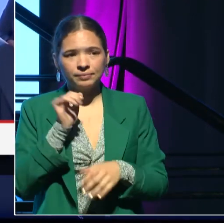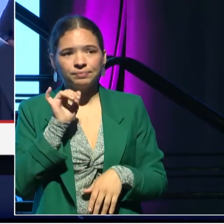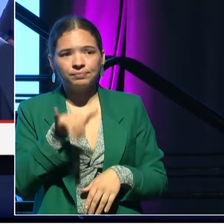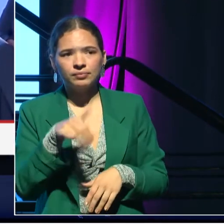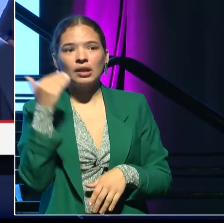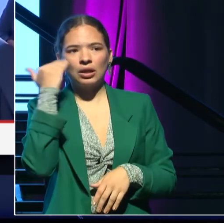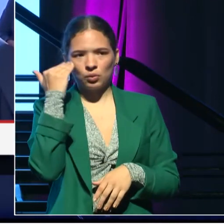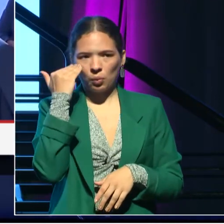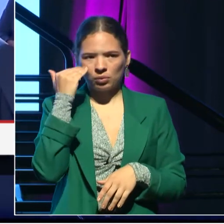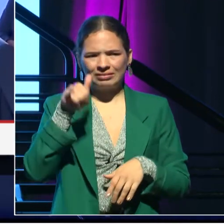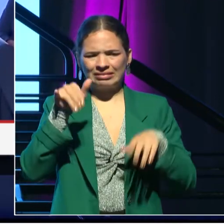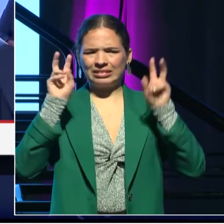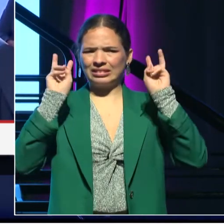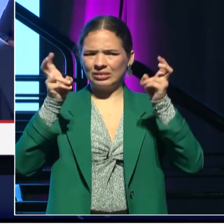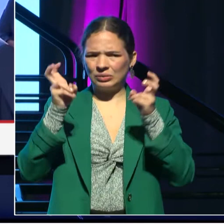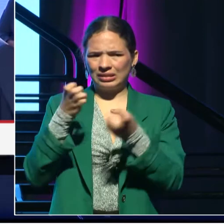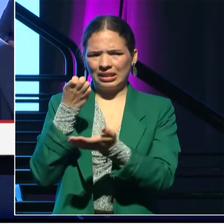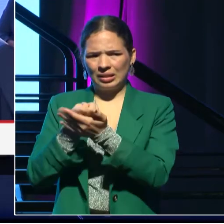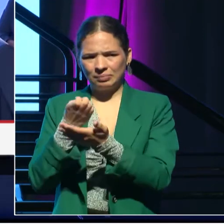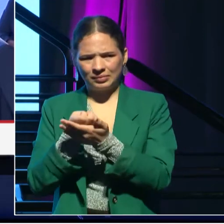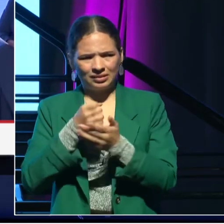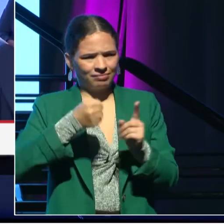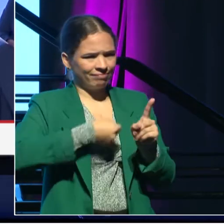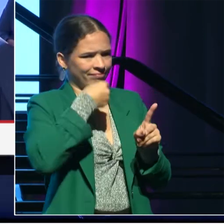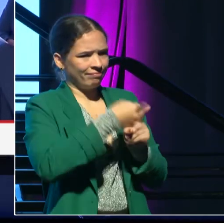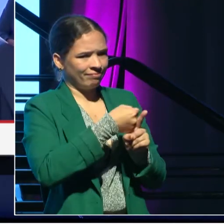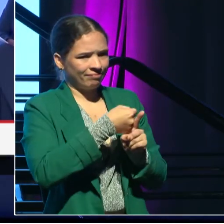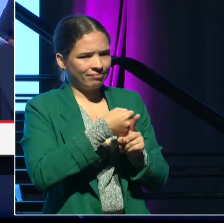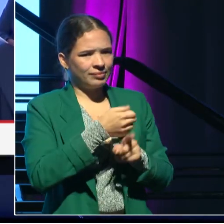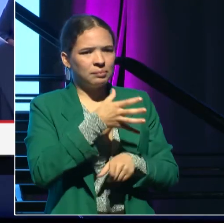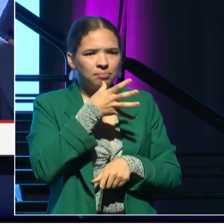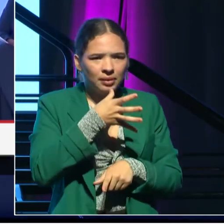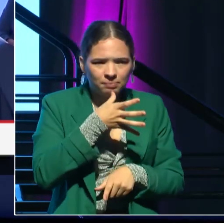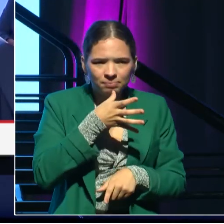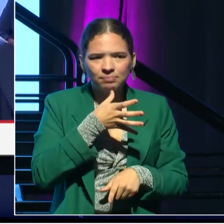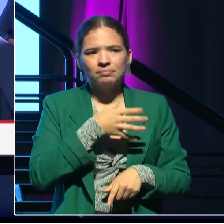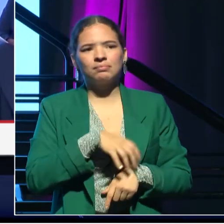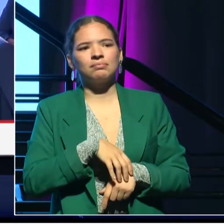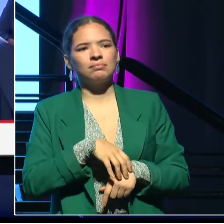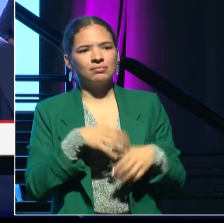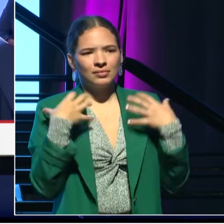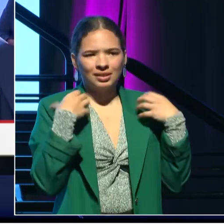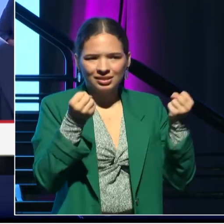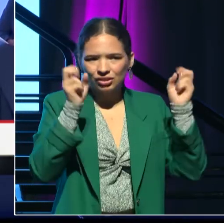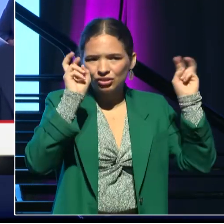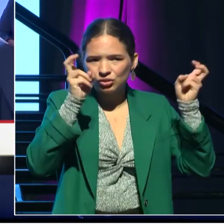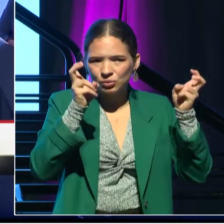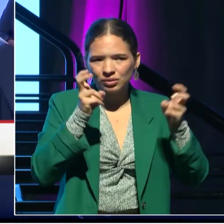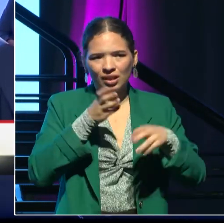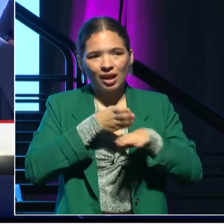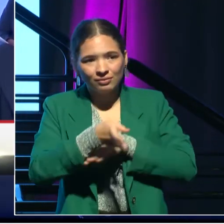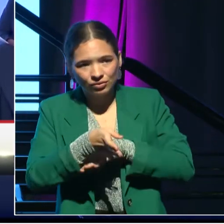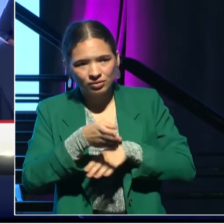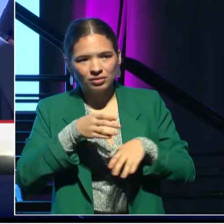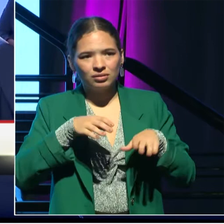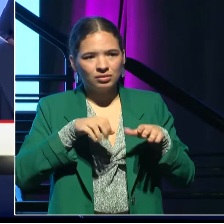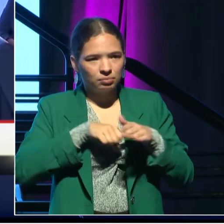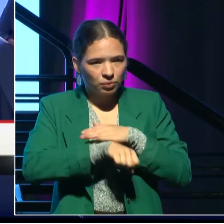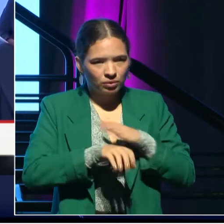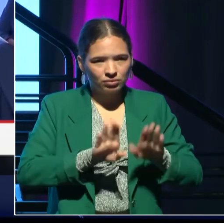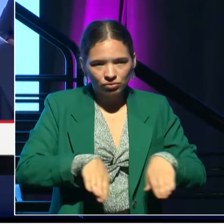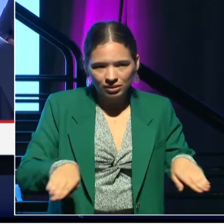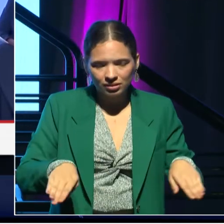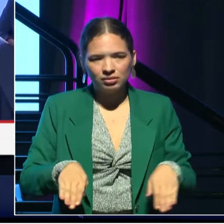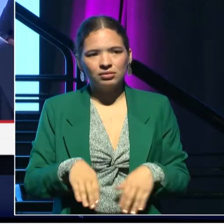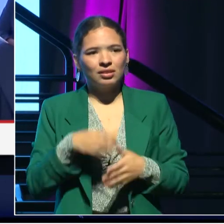the issues and how economics impacts mothers and maternal health issues once children are born. But talk to us about the role economics